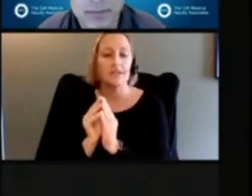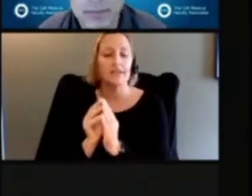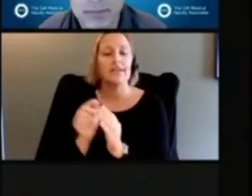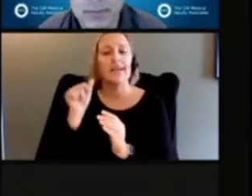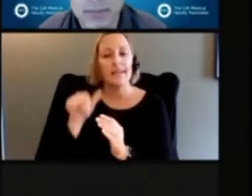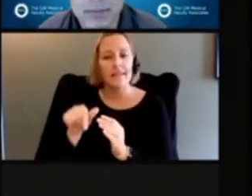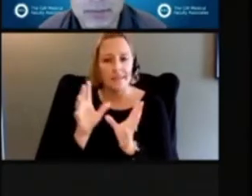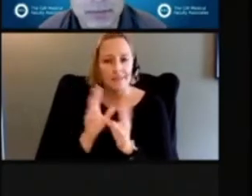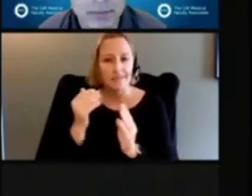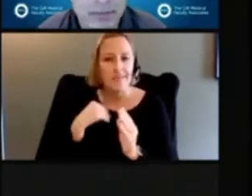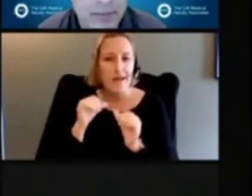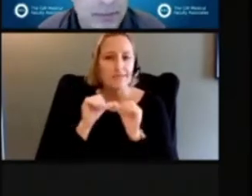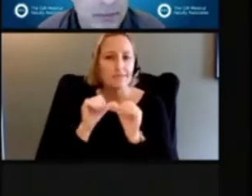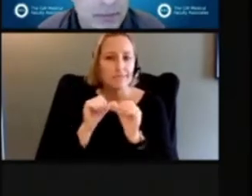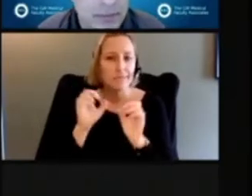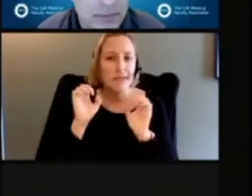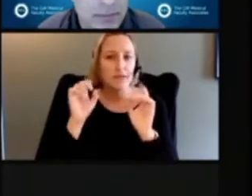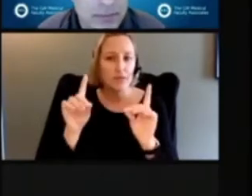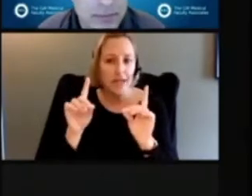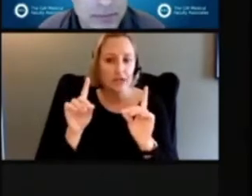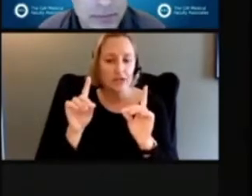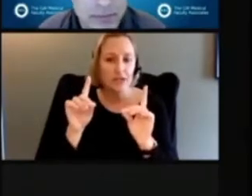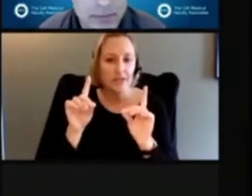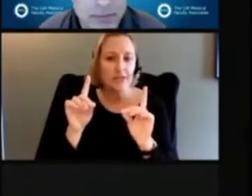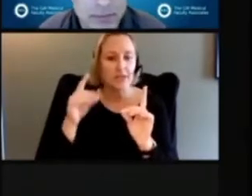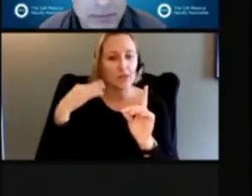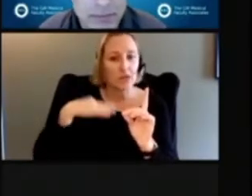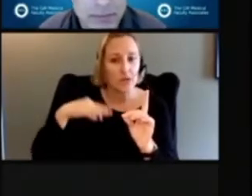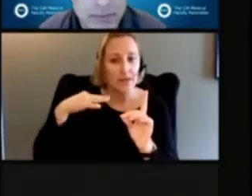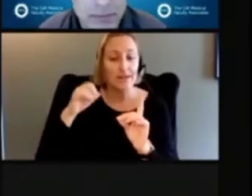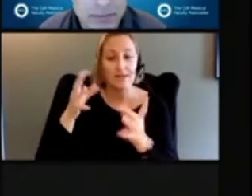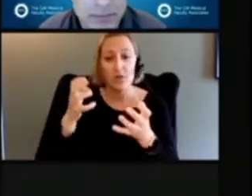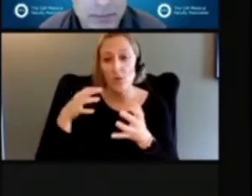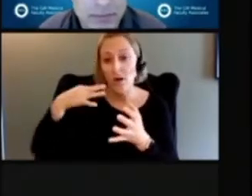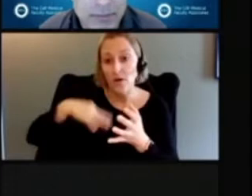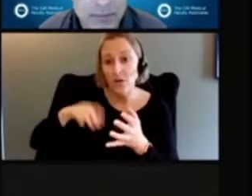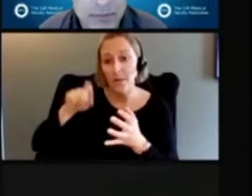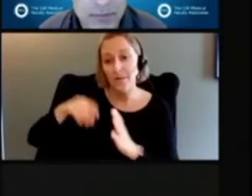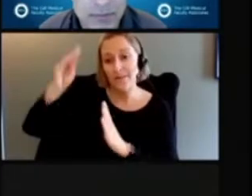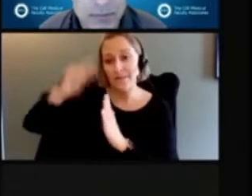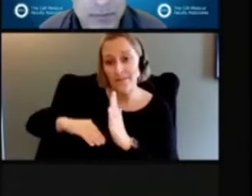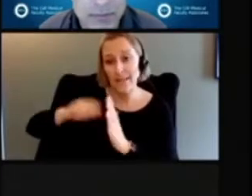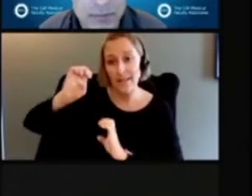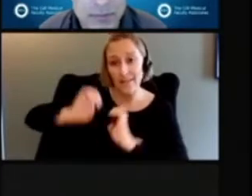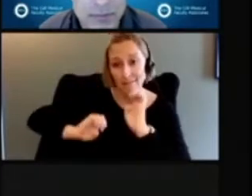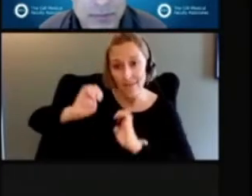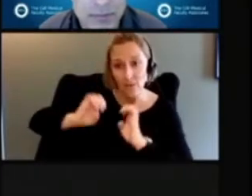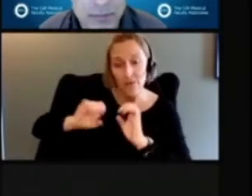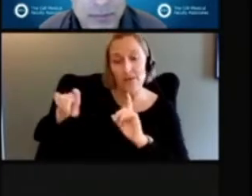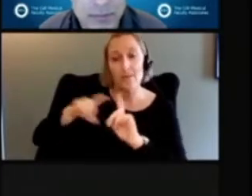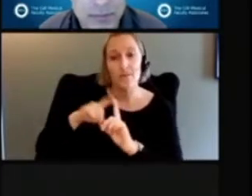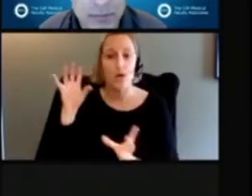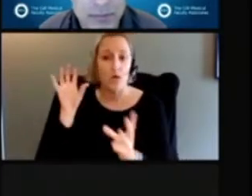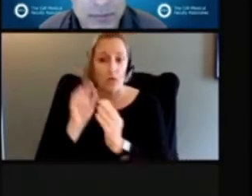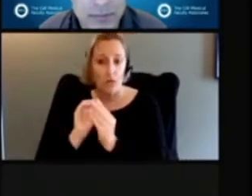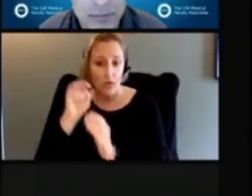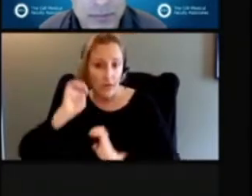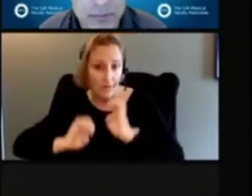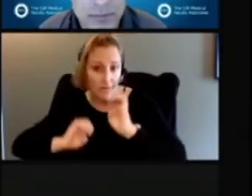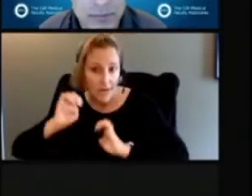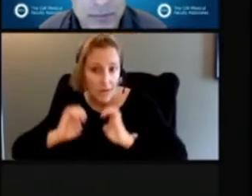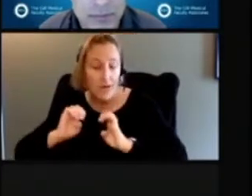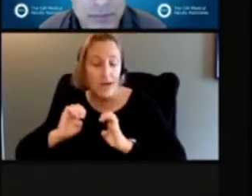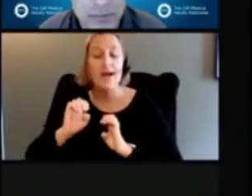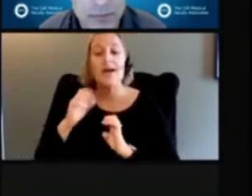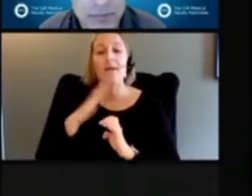education credit. So to get that credit, you must fill out the session evaluations and the overall evaluation. Please